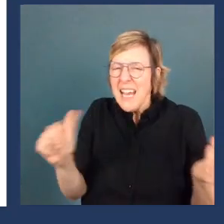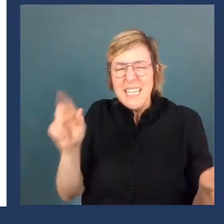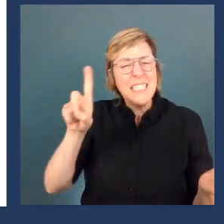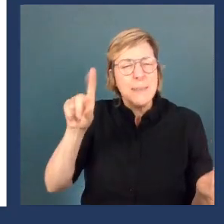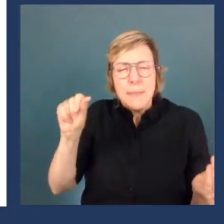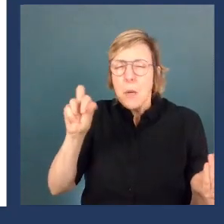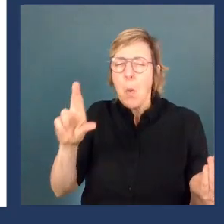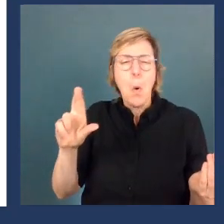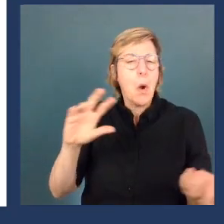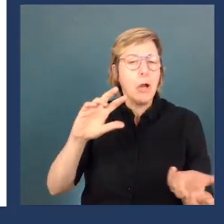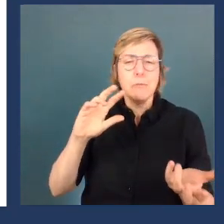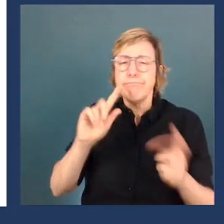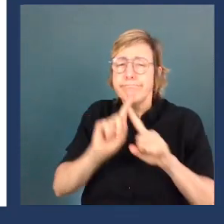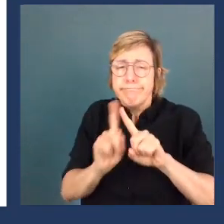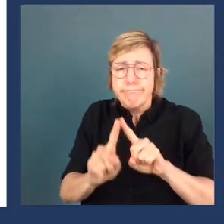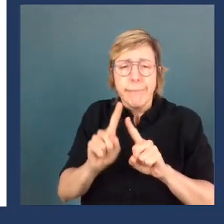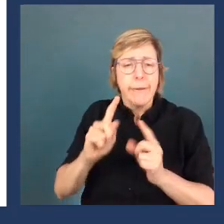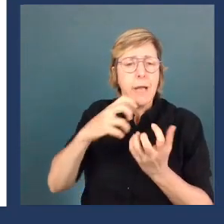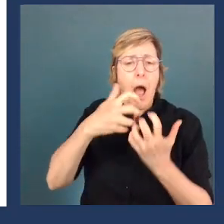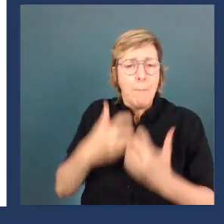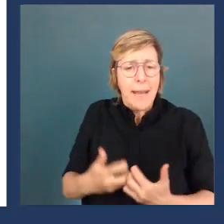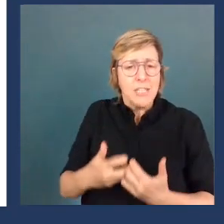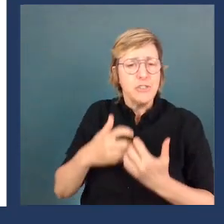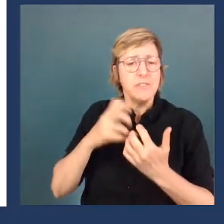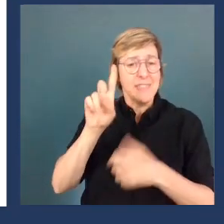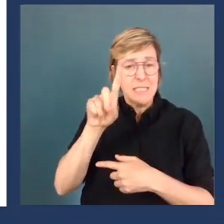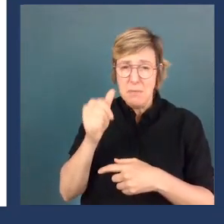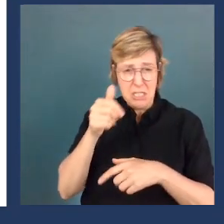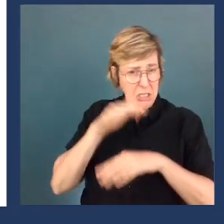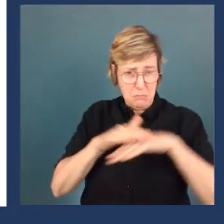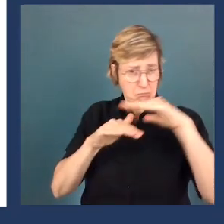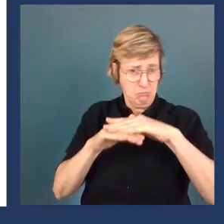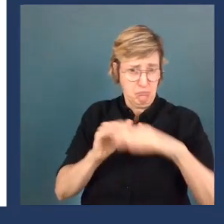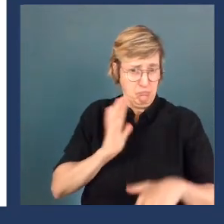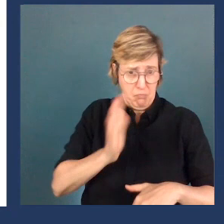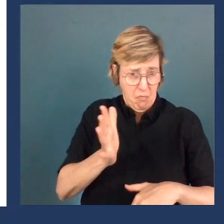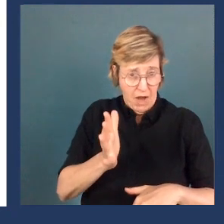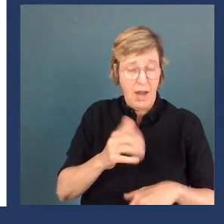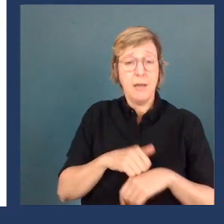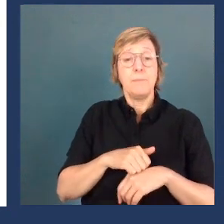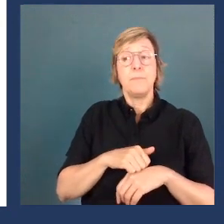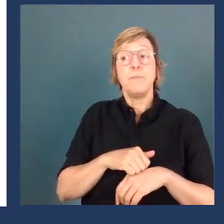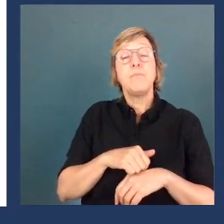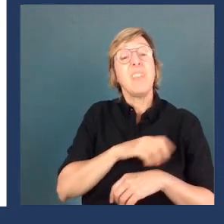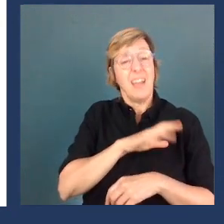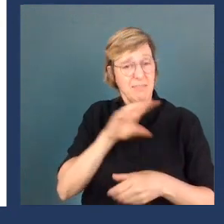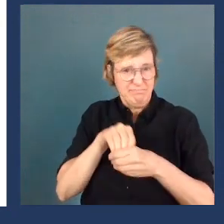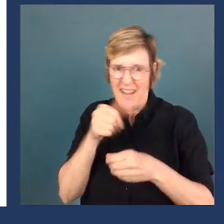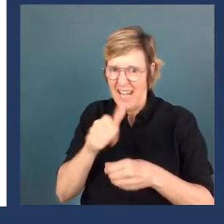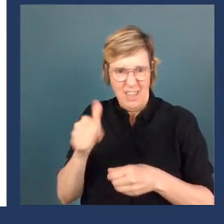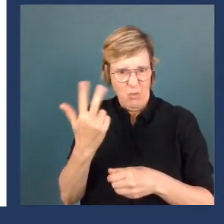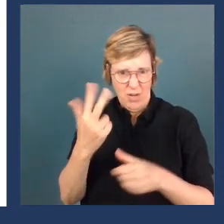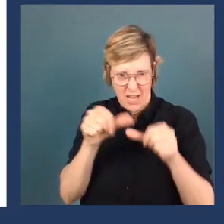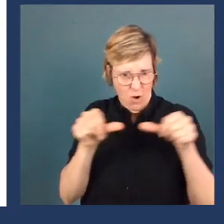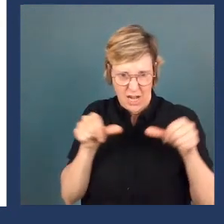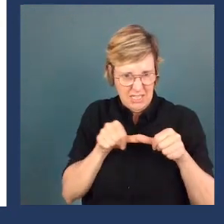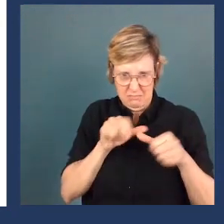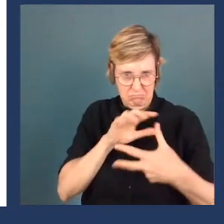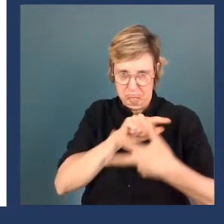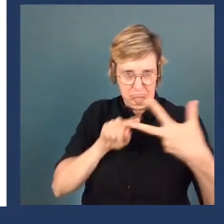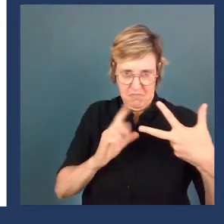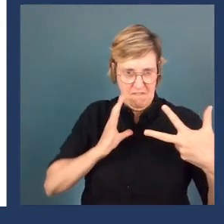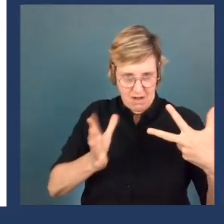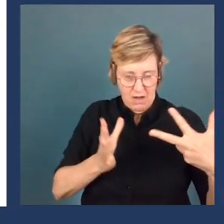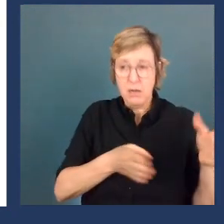or combination of disabilities, and any of the 3 focus areas. When we look to December 15th, we're going to issue another